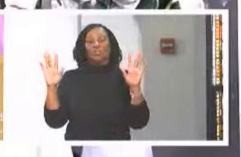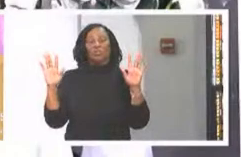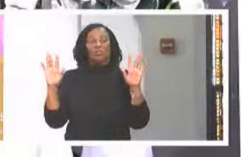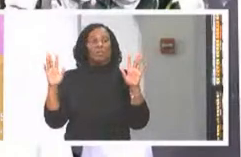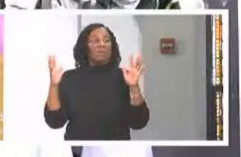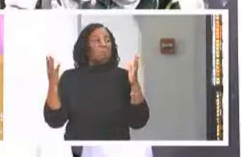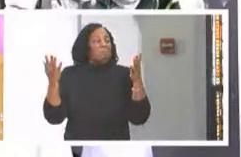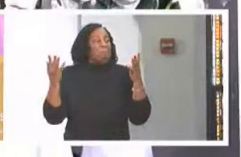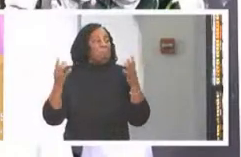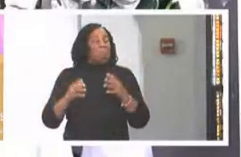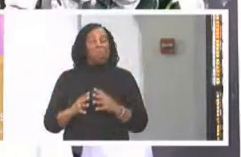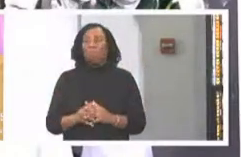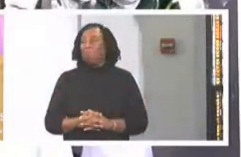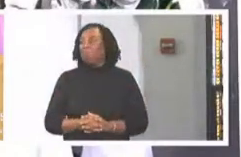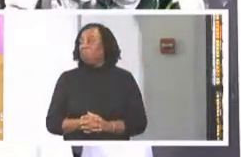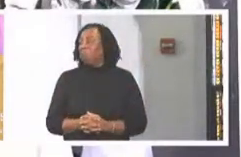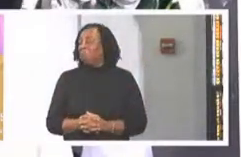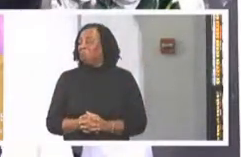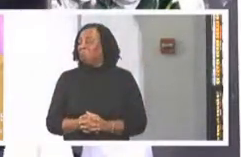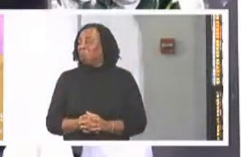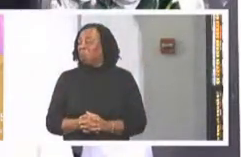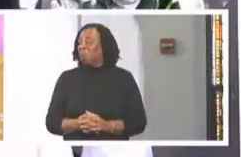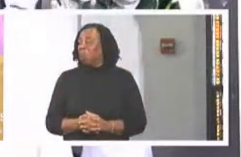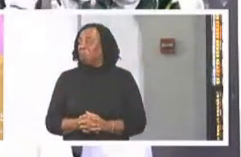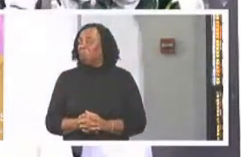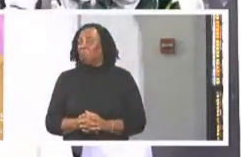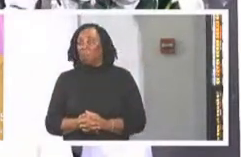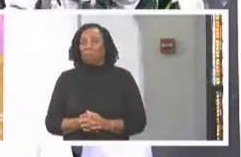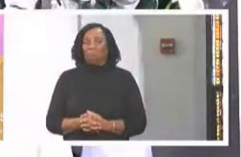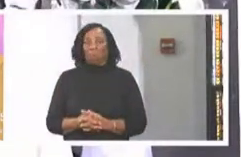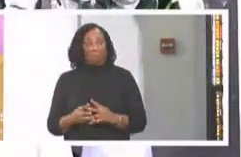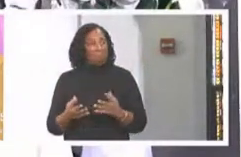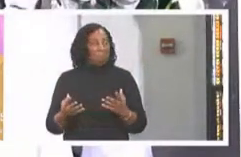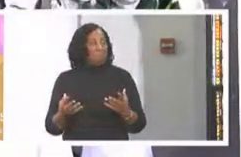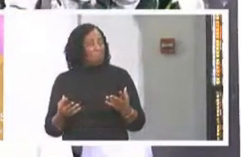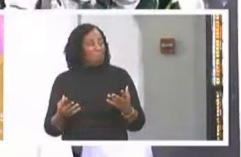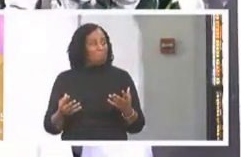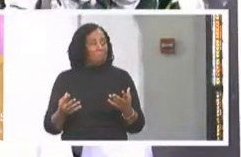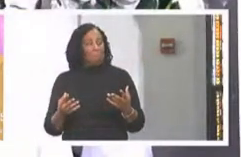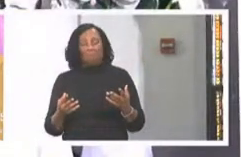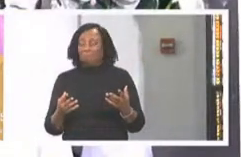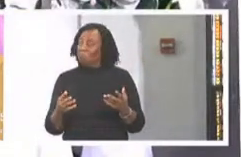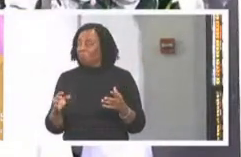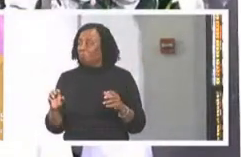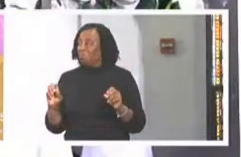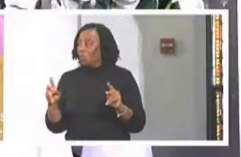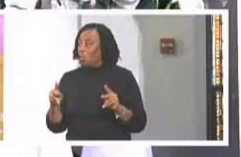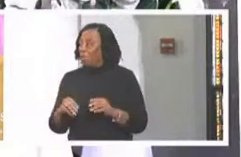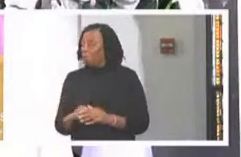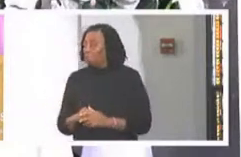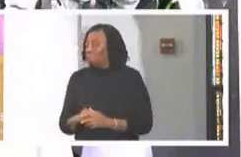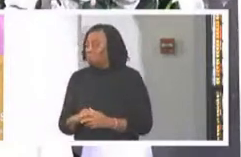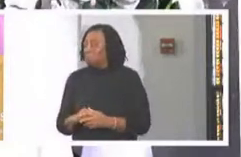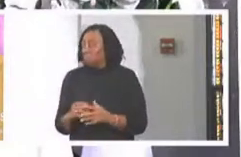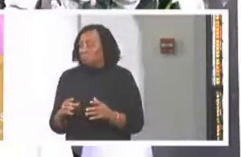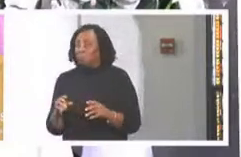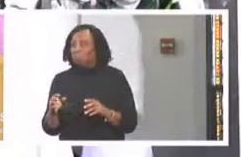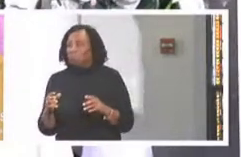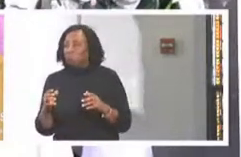somehow we found ourselves back in the same place that we were weeks before the crisis. Same